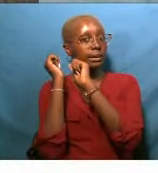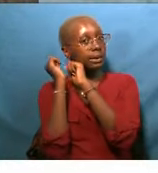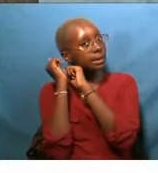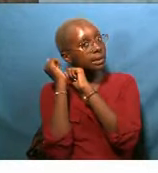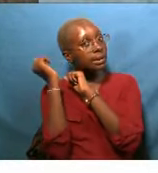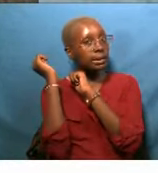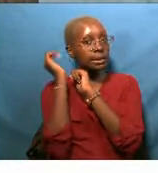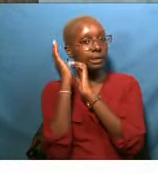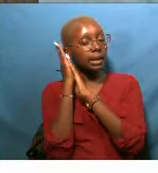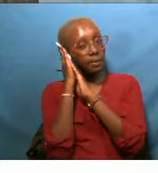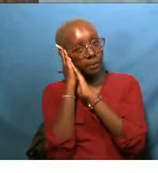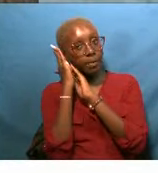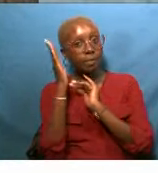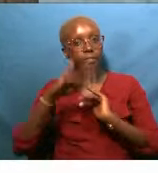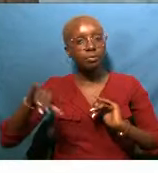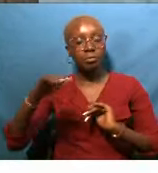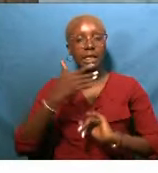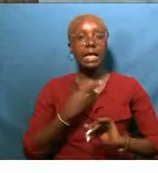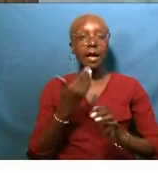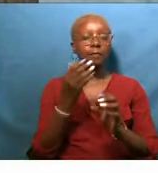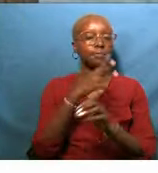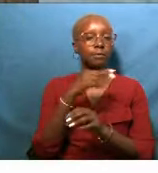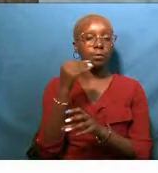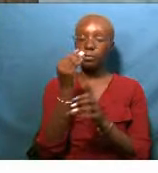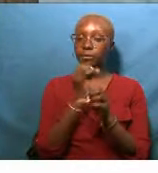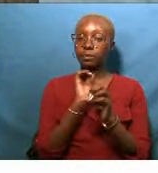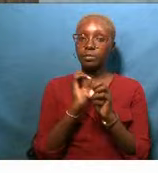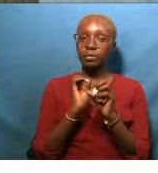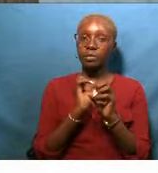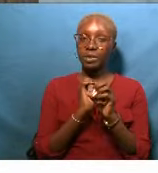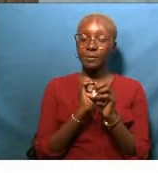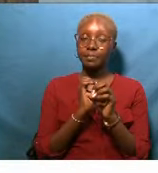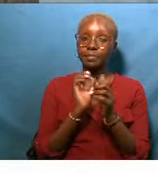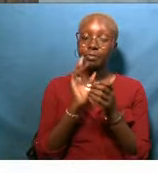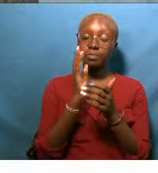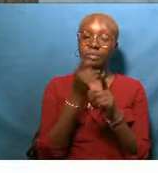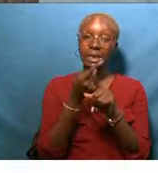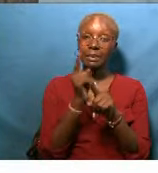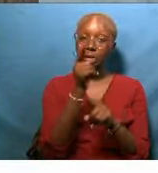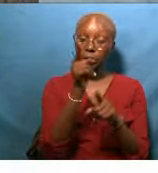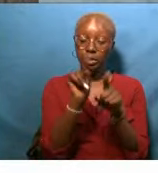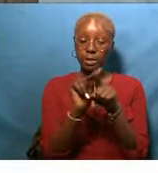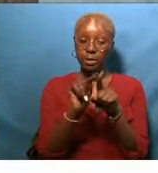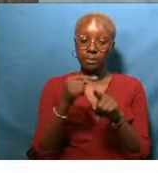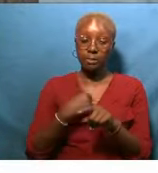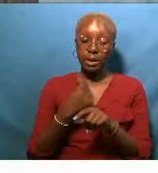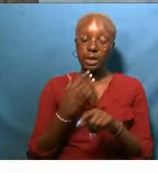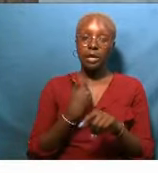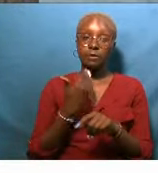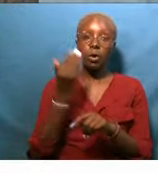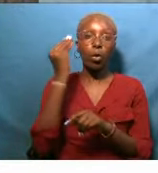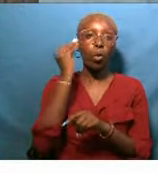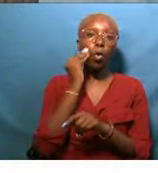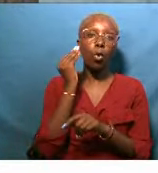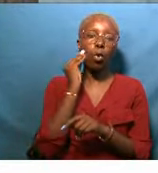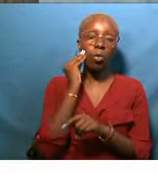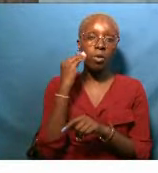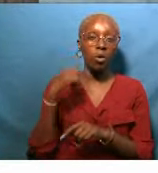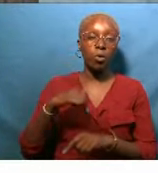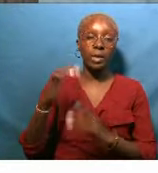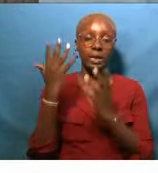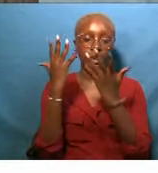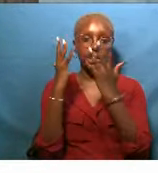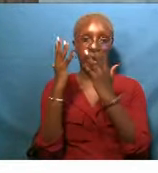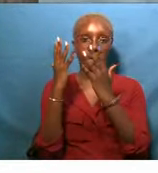cold because they have nowhere to call home. But for you and me, who has a place to call home, how do we